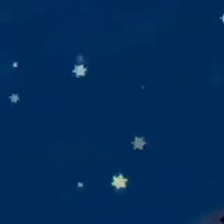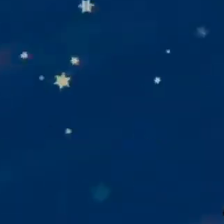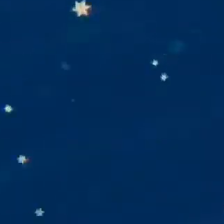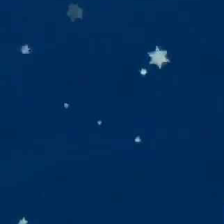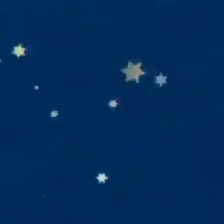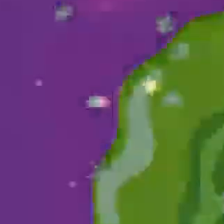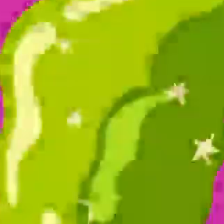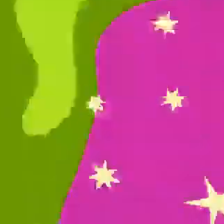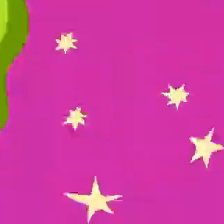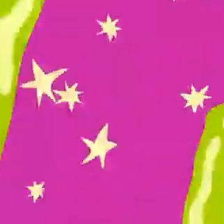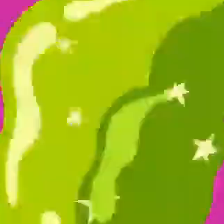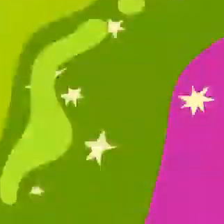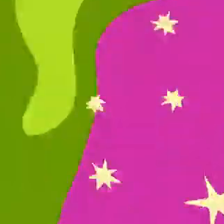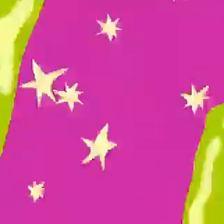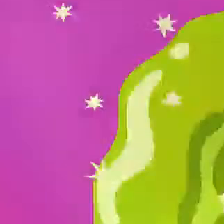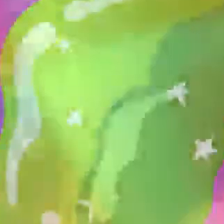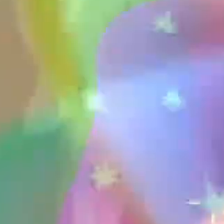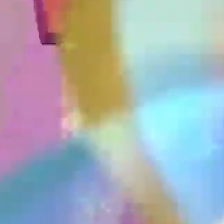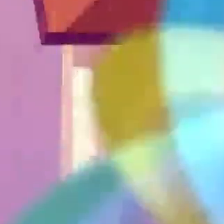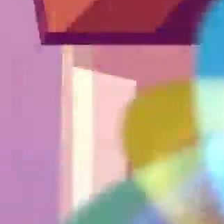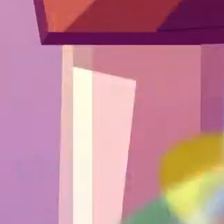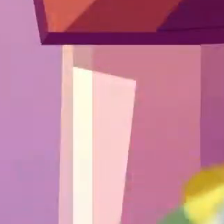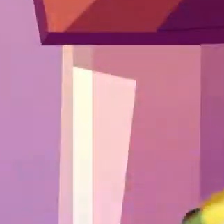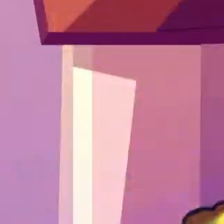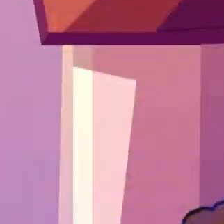Thanks, Uncle Kevin.